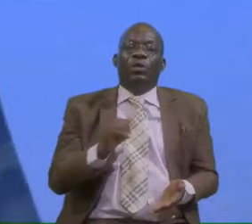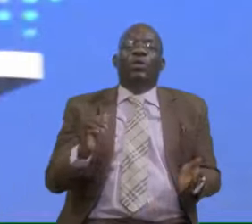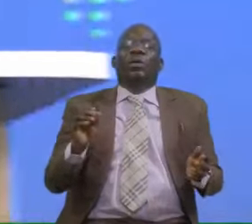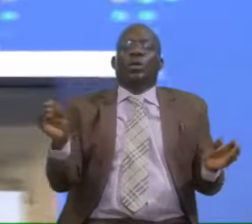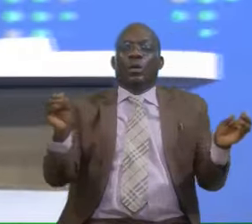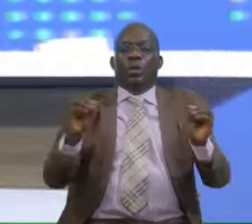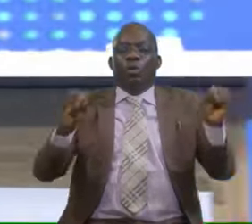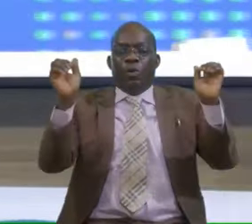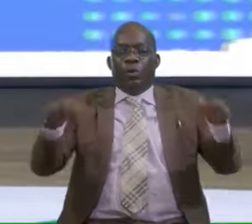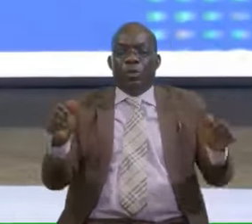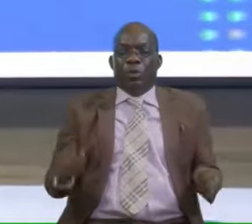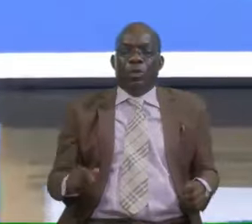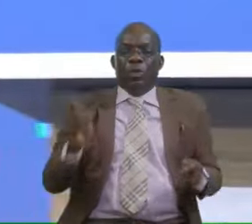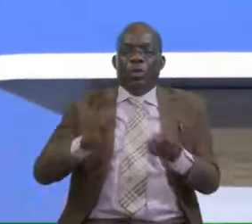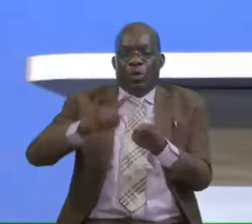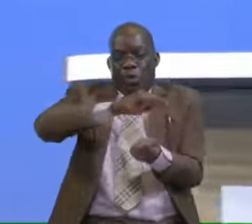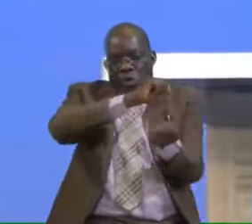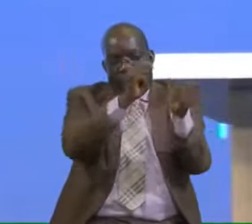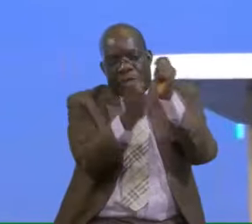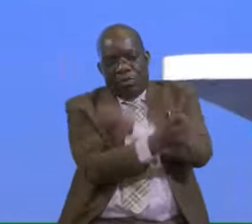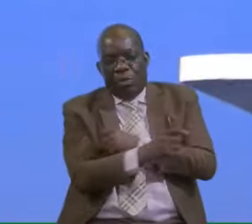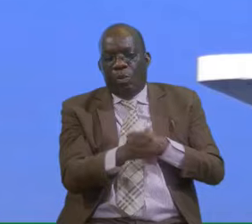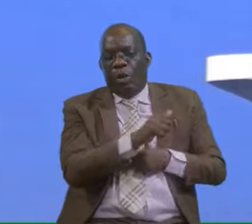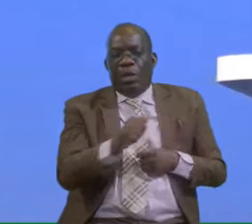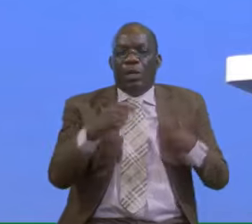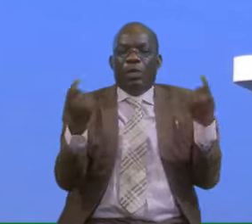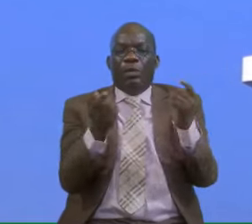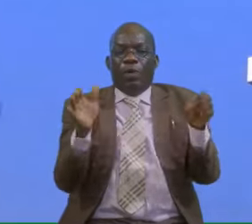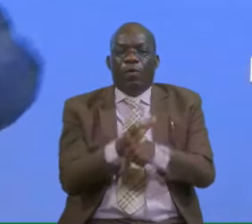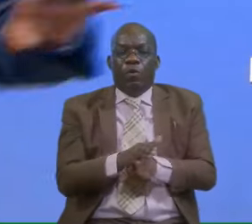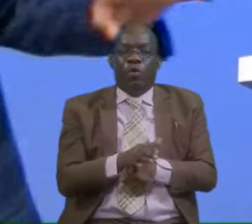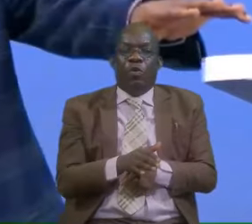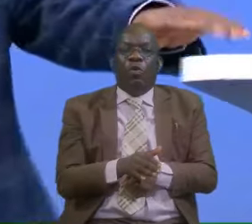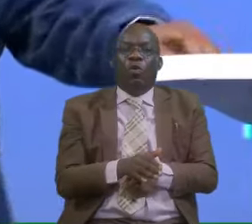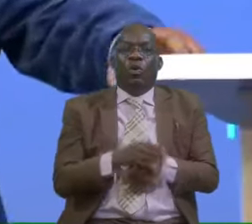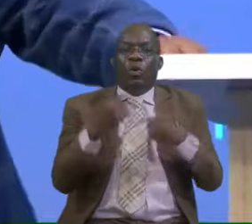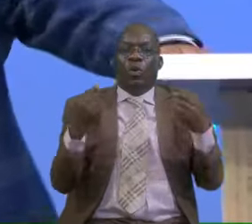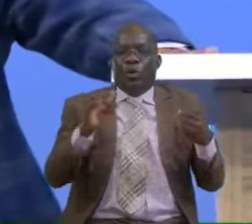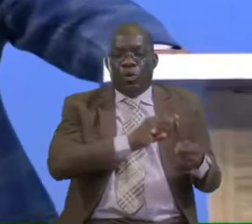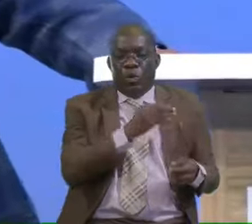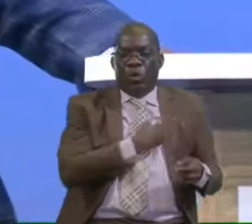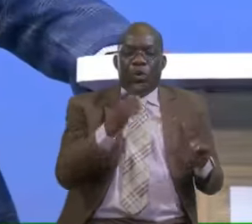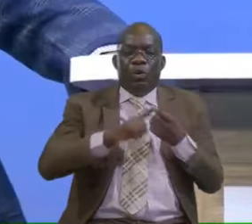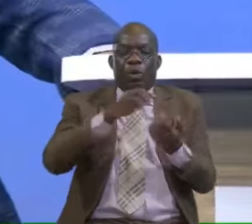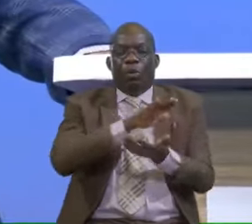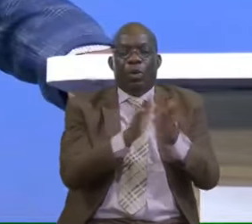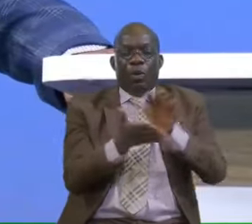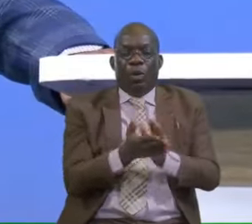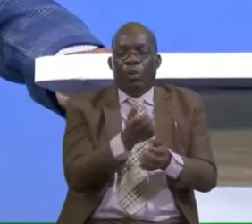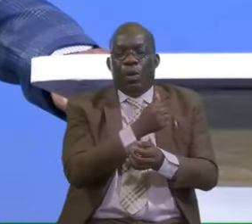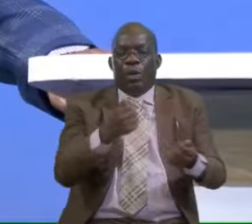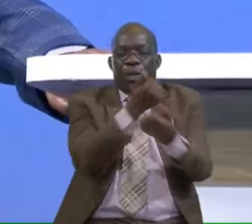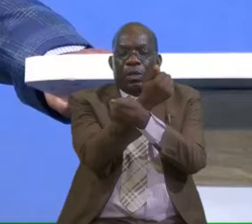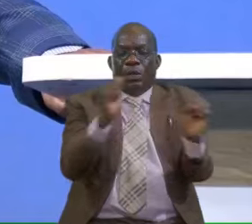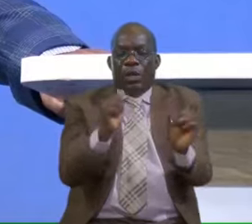transform the sinful soul, to become a saved soul, with men